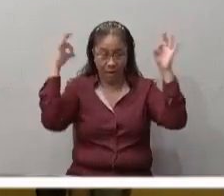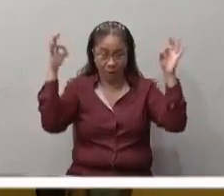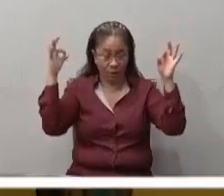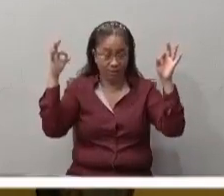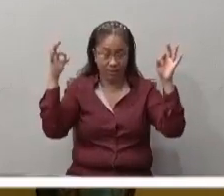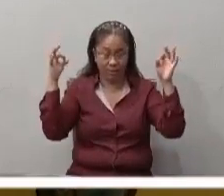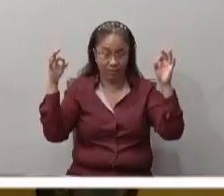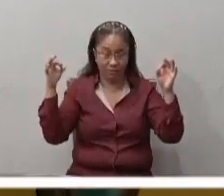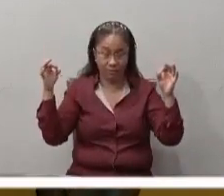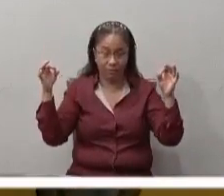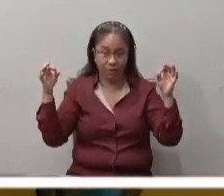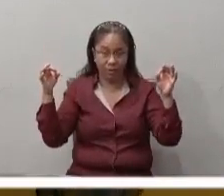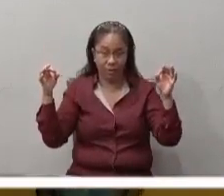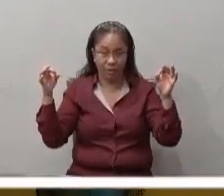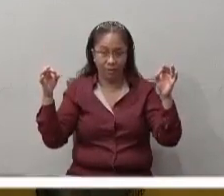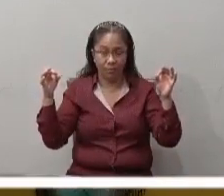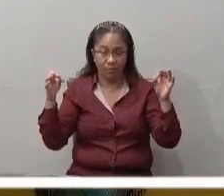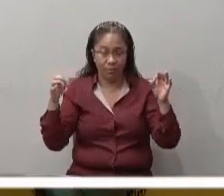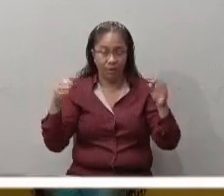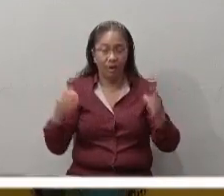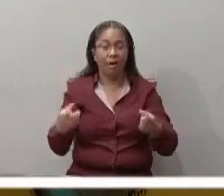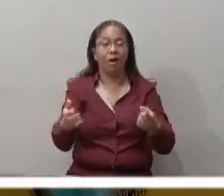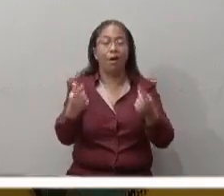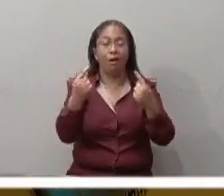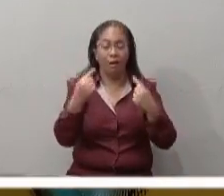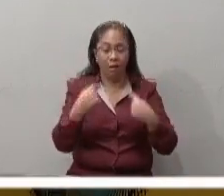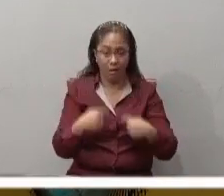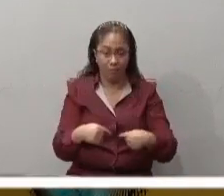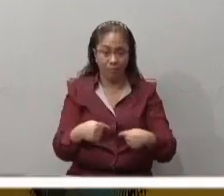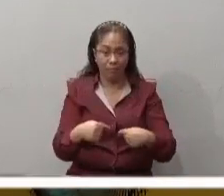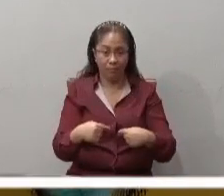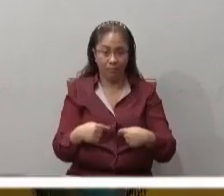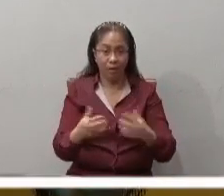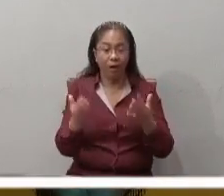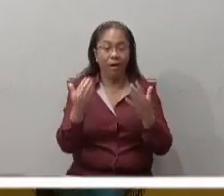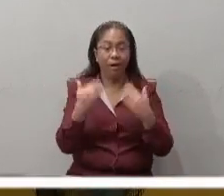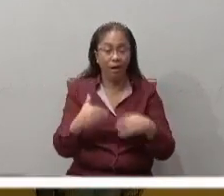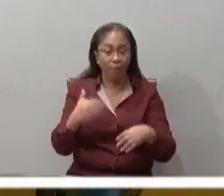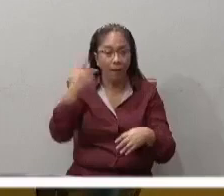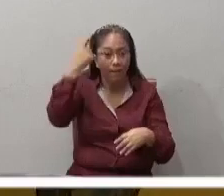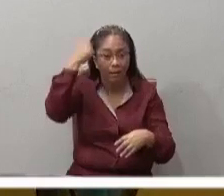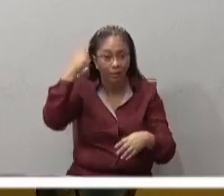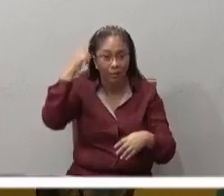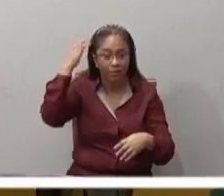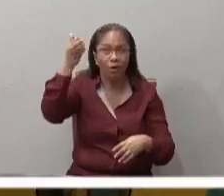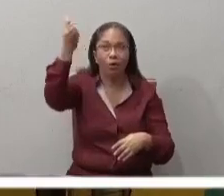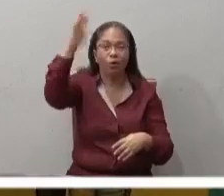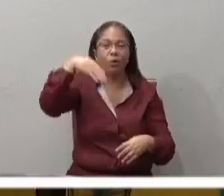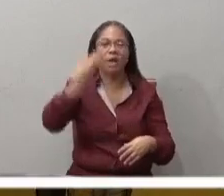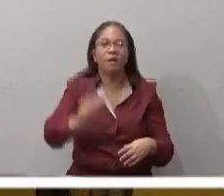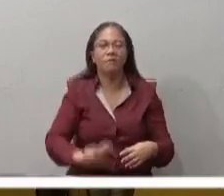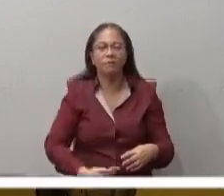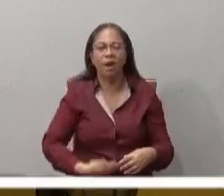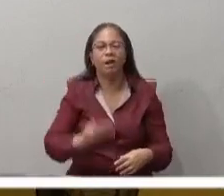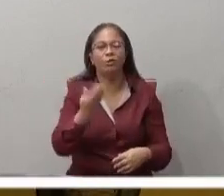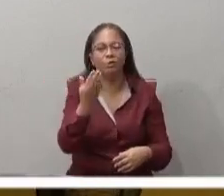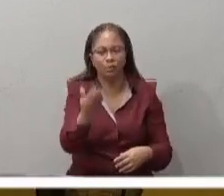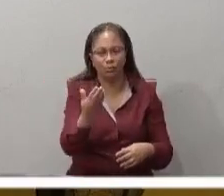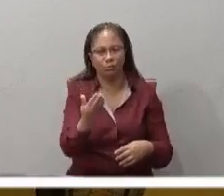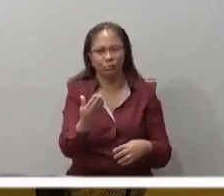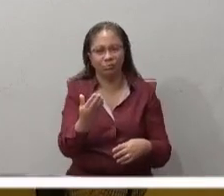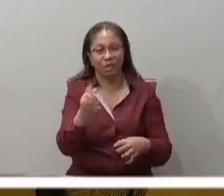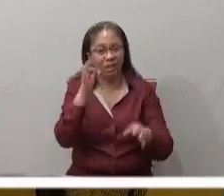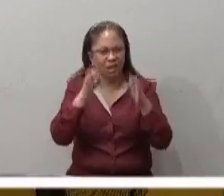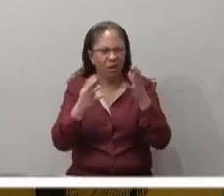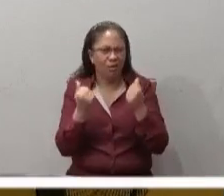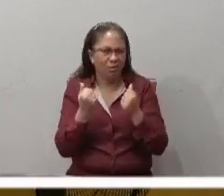of its fullness, come to the banquet, because God has invited you. And if you want the virtual